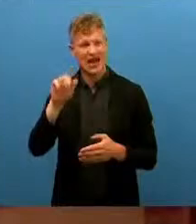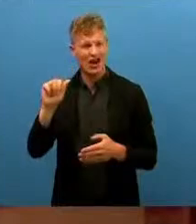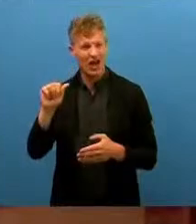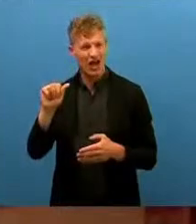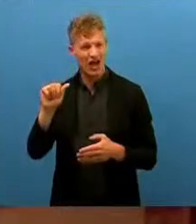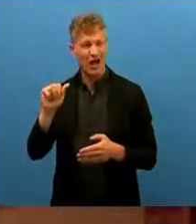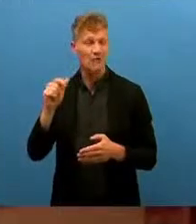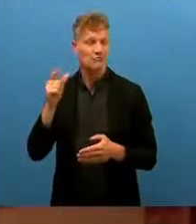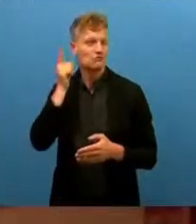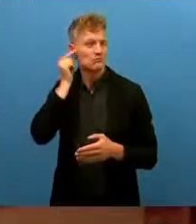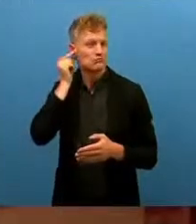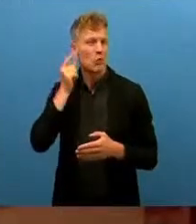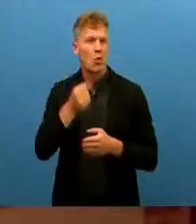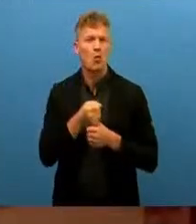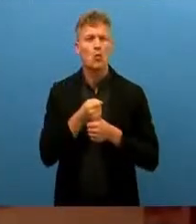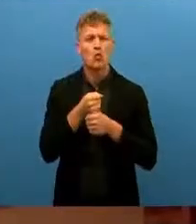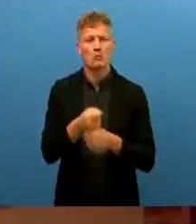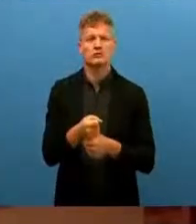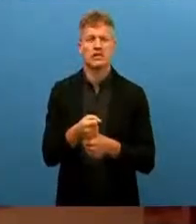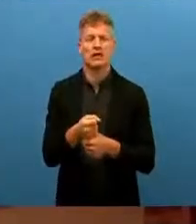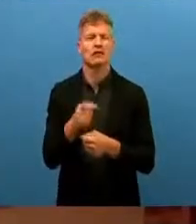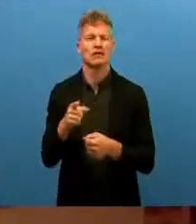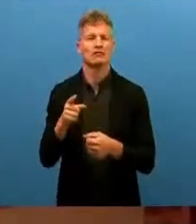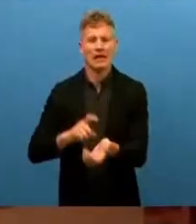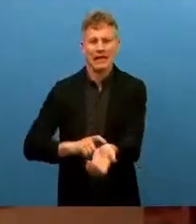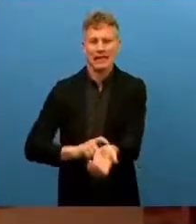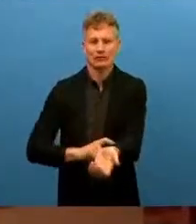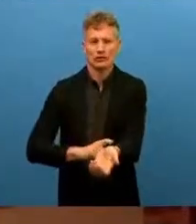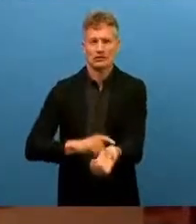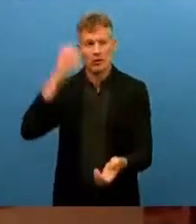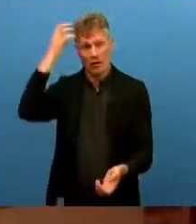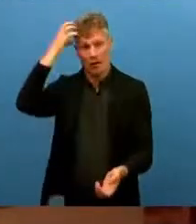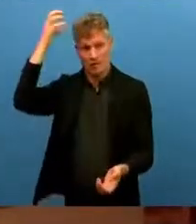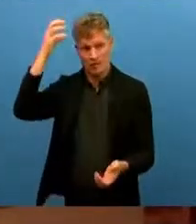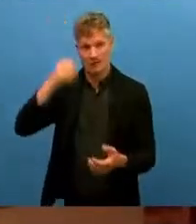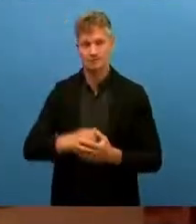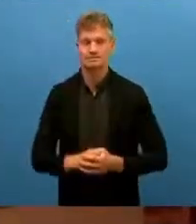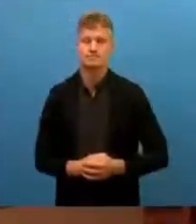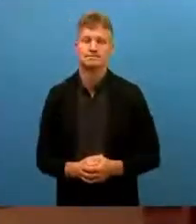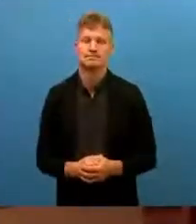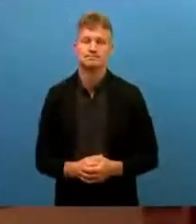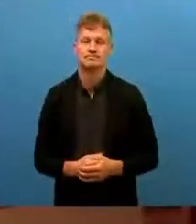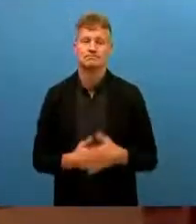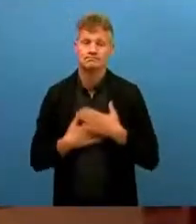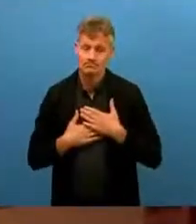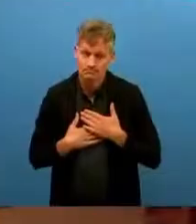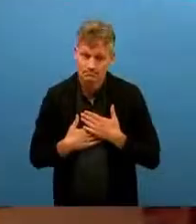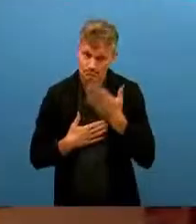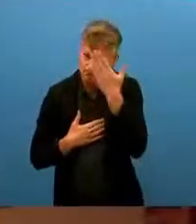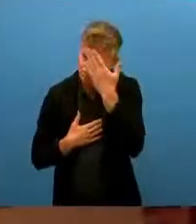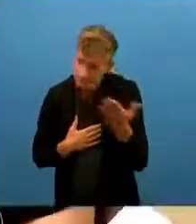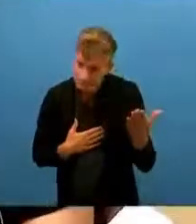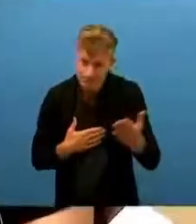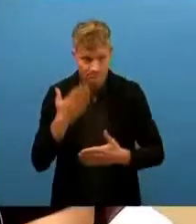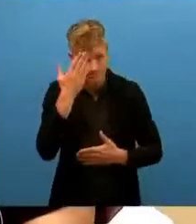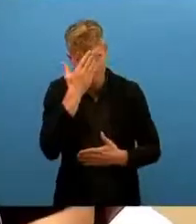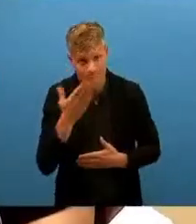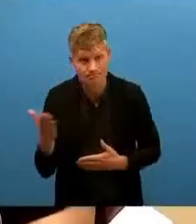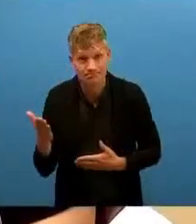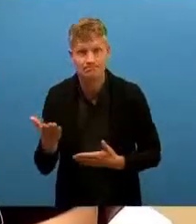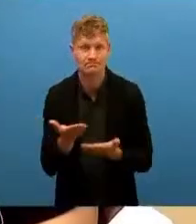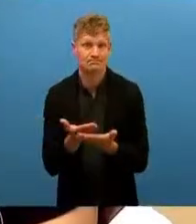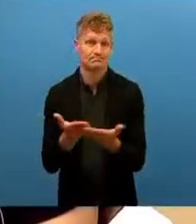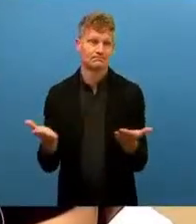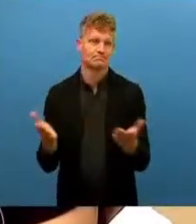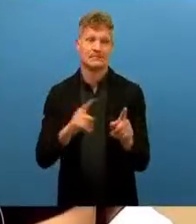Distinguished members of the expert mechanism on the rights of Indigenous peoples, excellencies, and respected Indigenous leaders